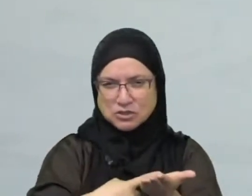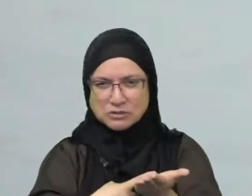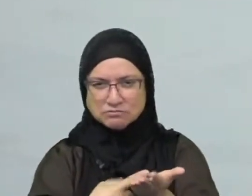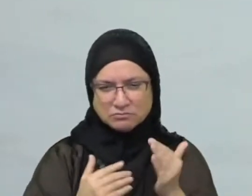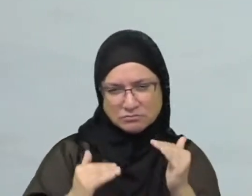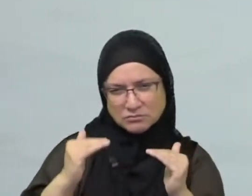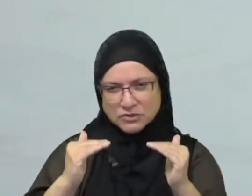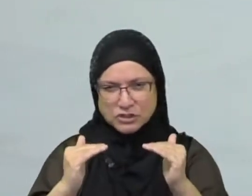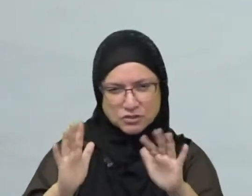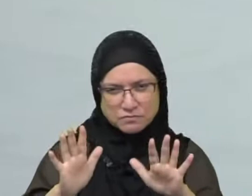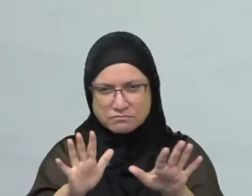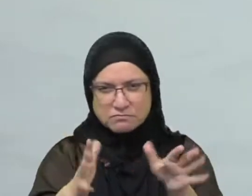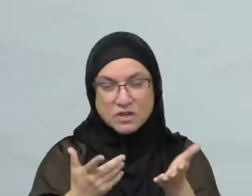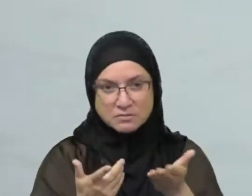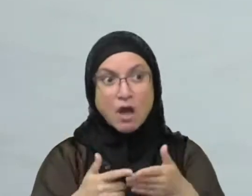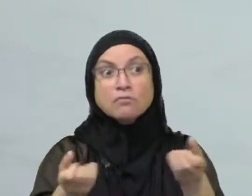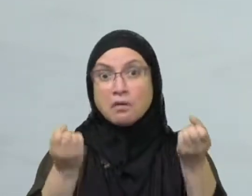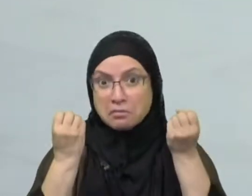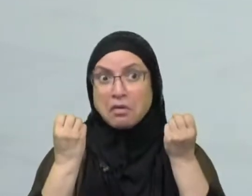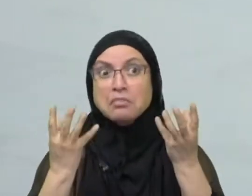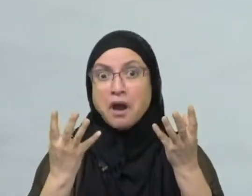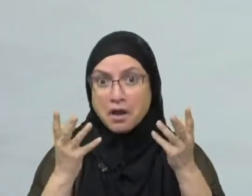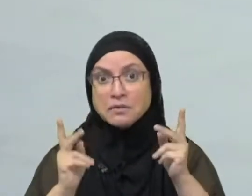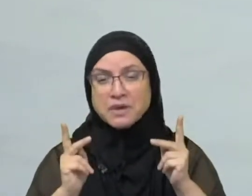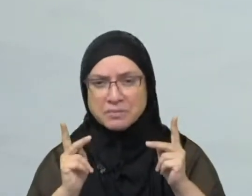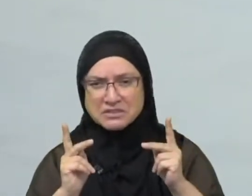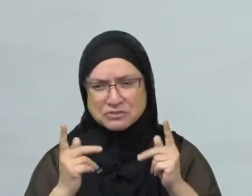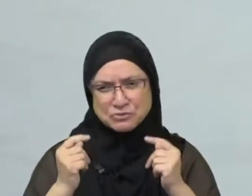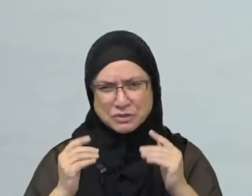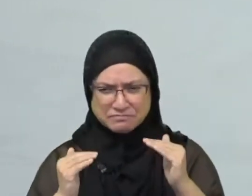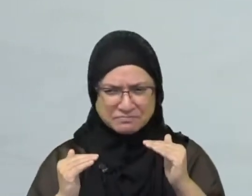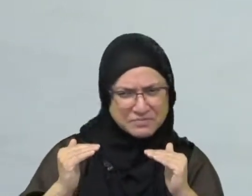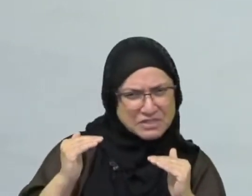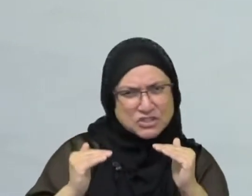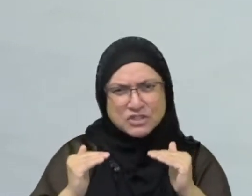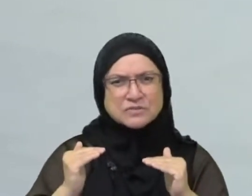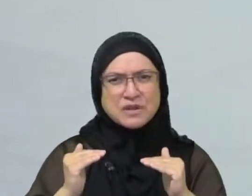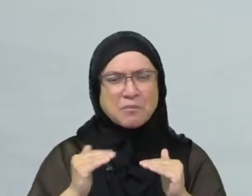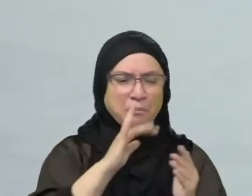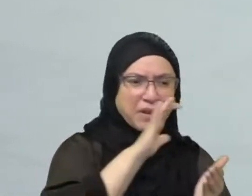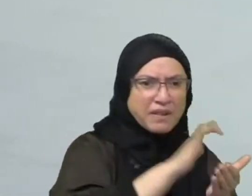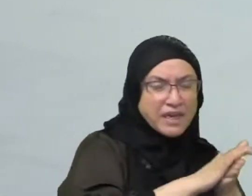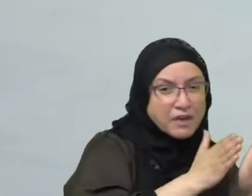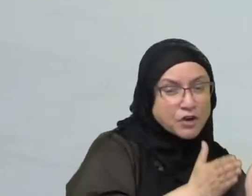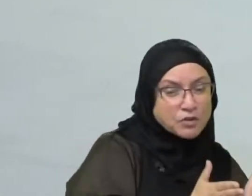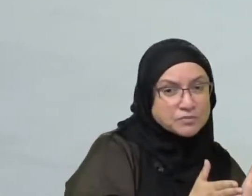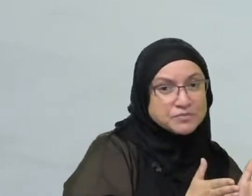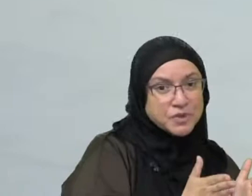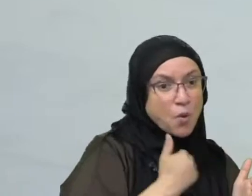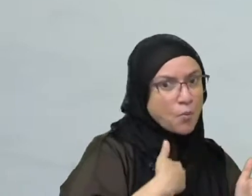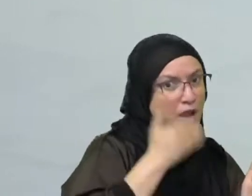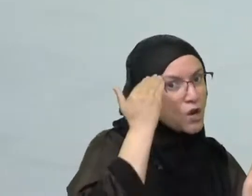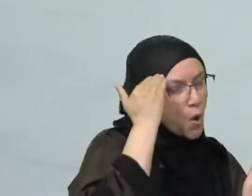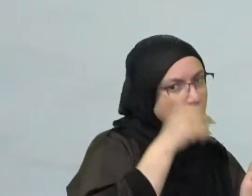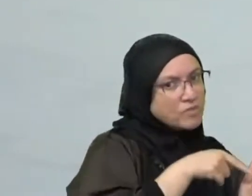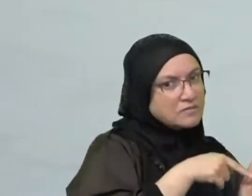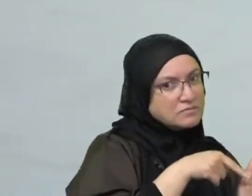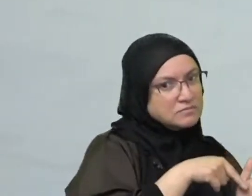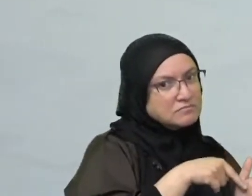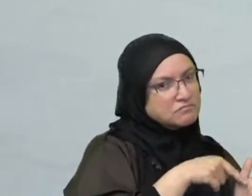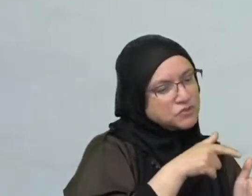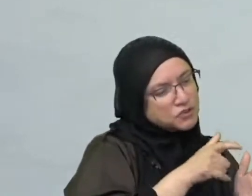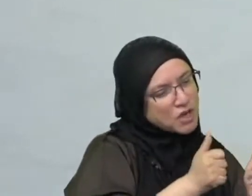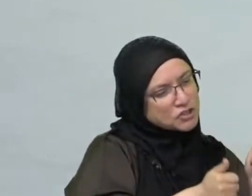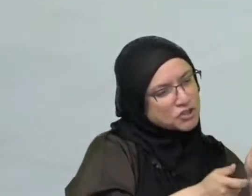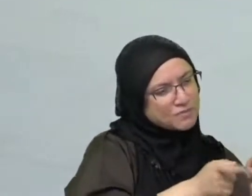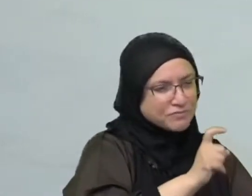around them. The believer has to orient themselves with empathy and a strong sense of righteousness, righteous indignation when they